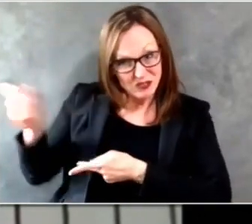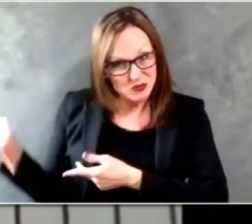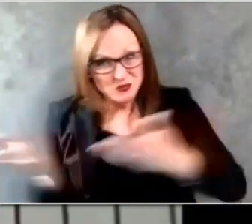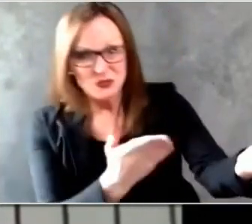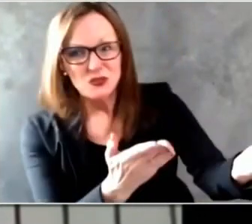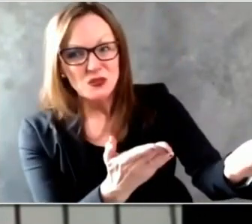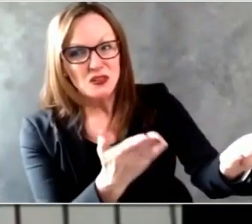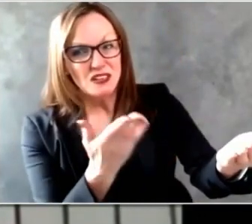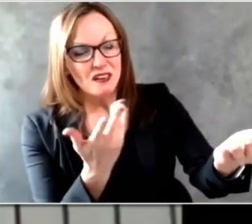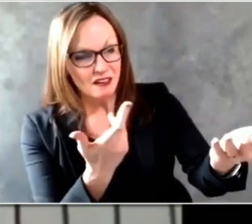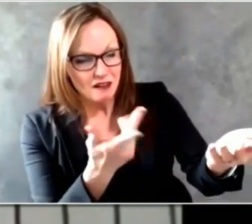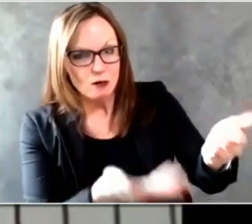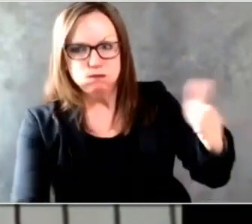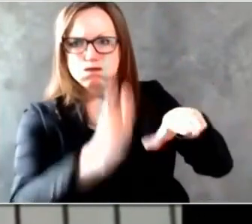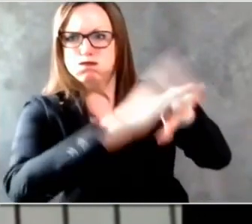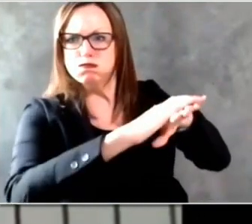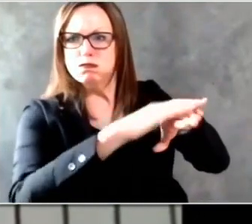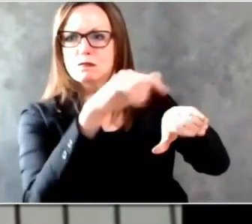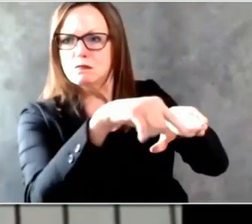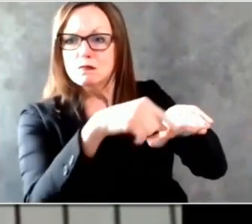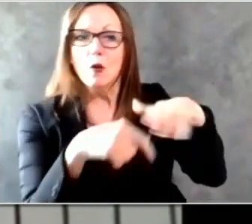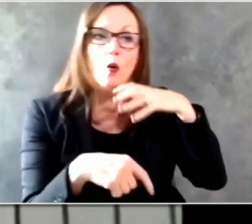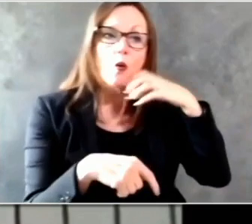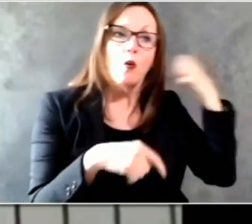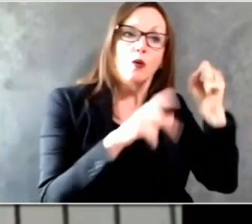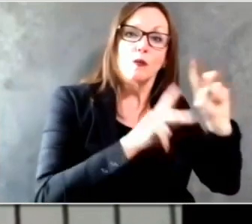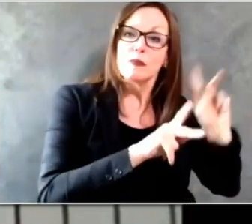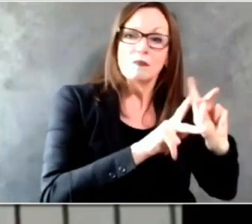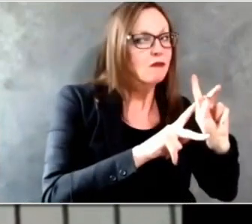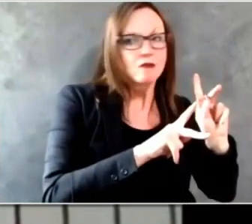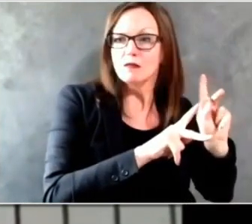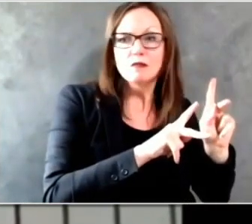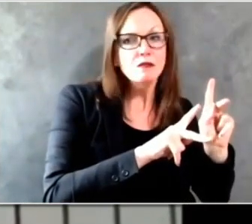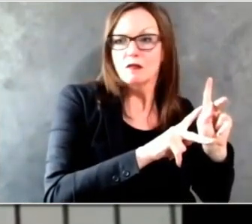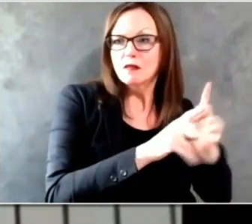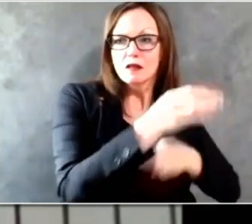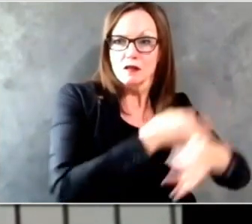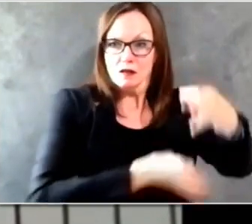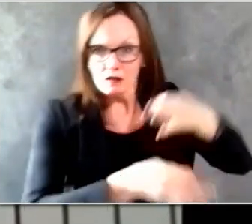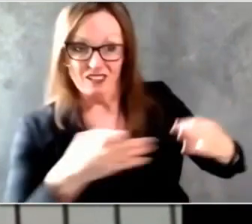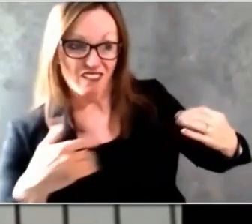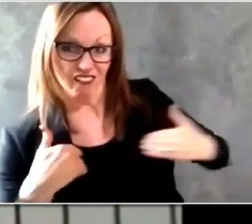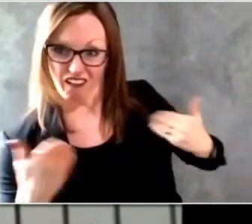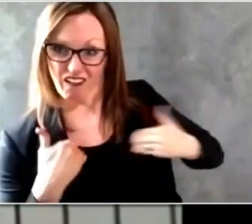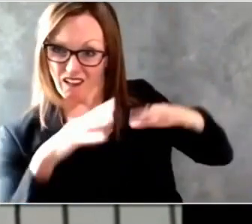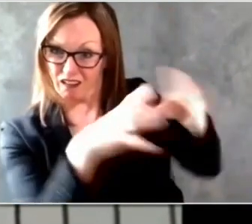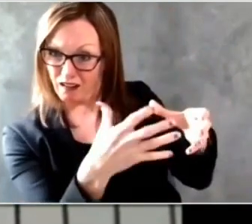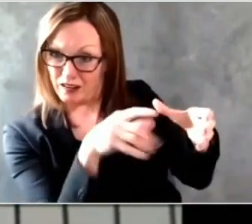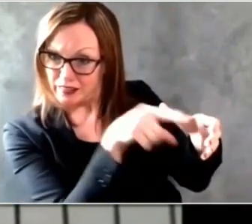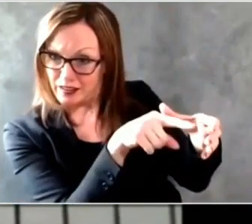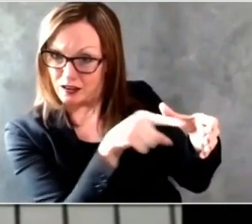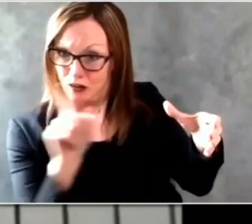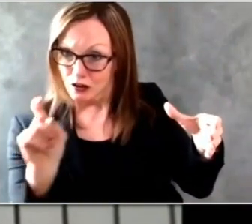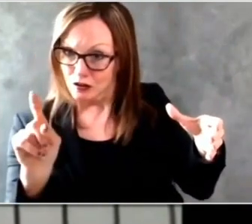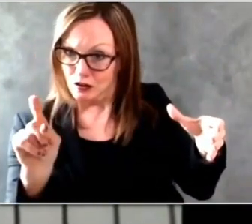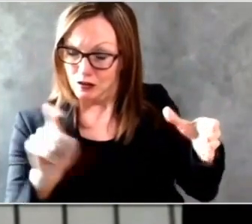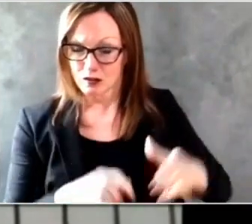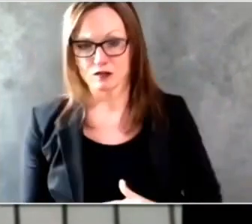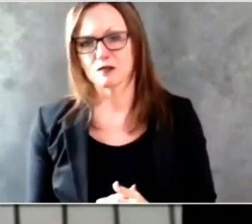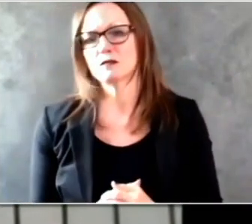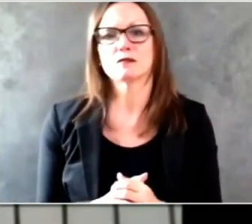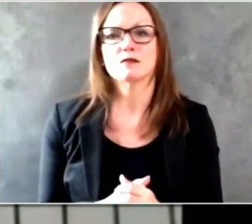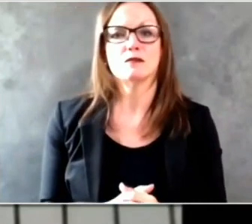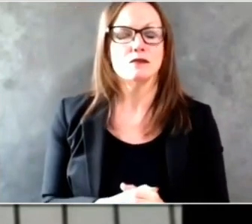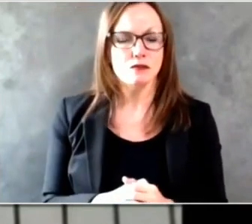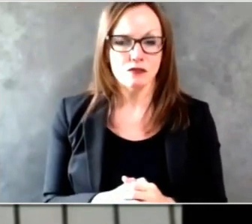that, definitely seeing more patients hospitalized as we go, and I think that that's just sort